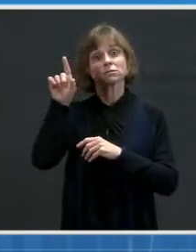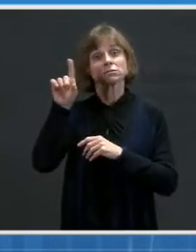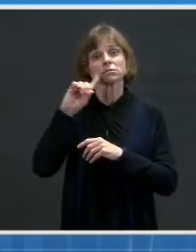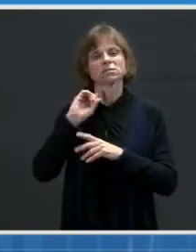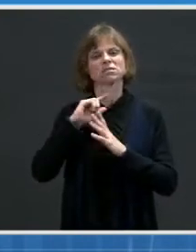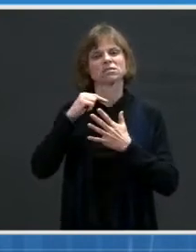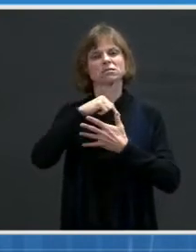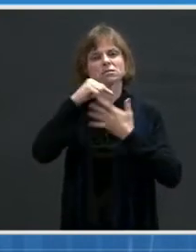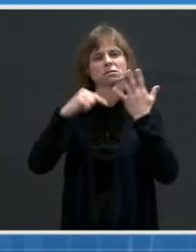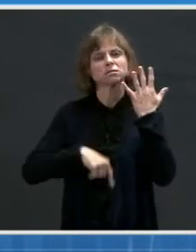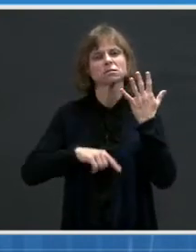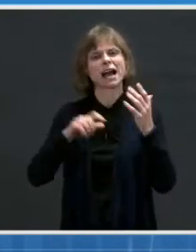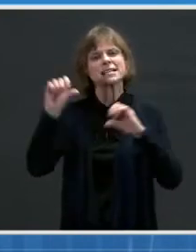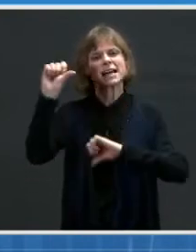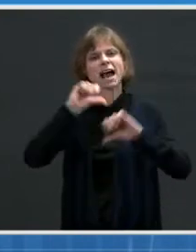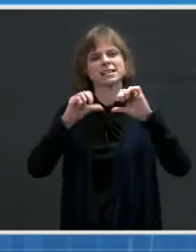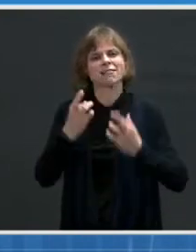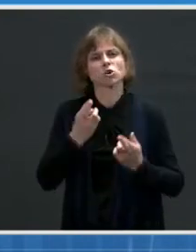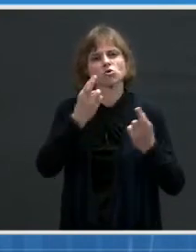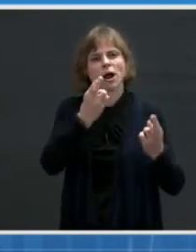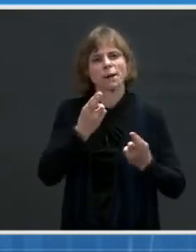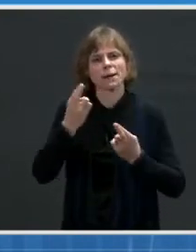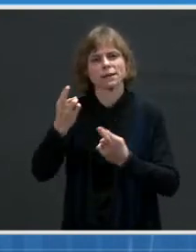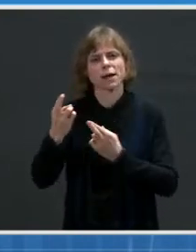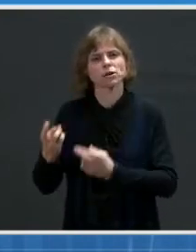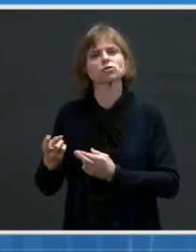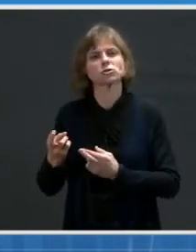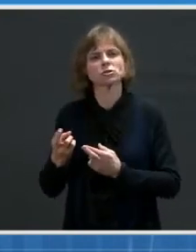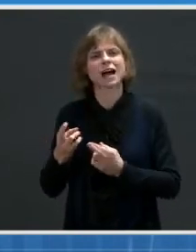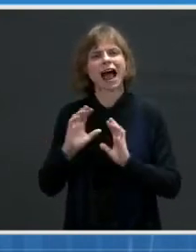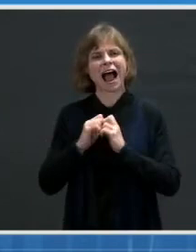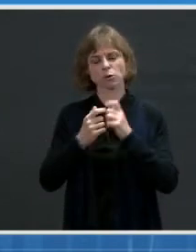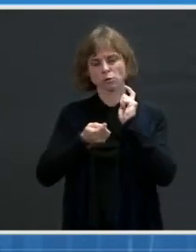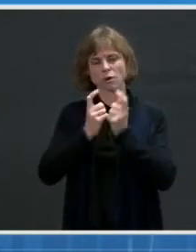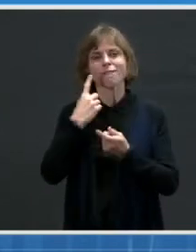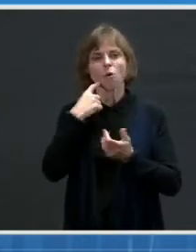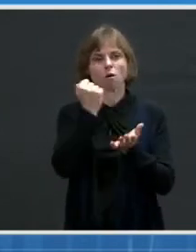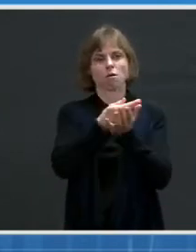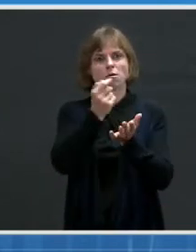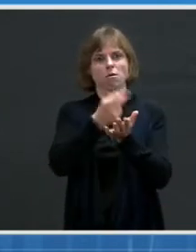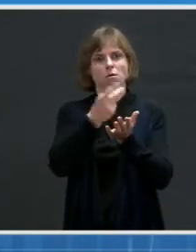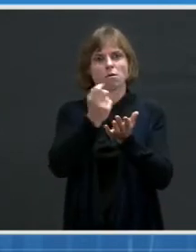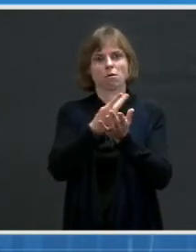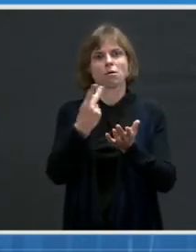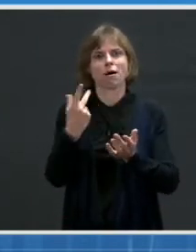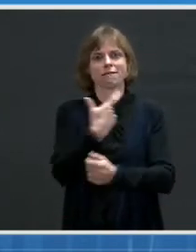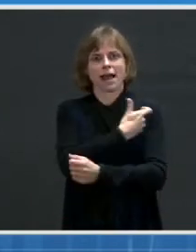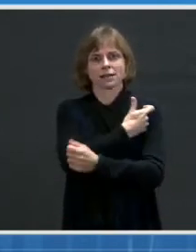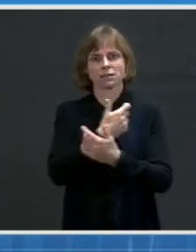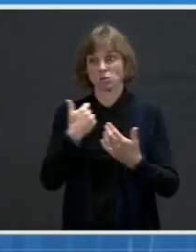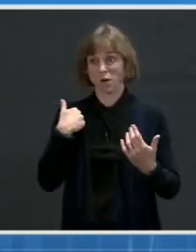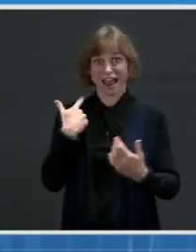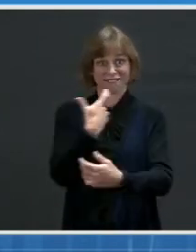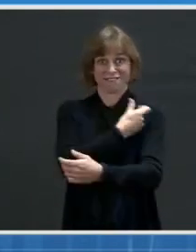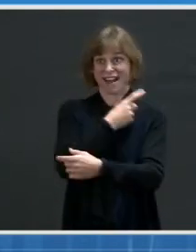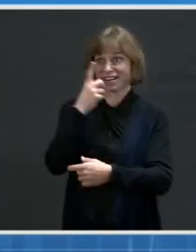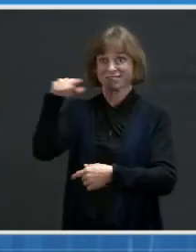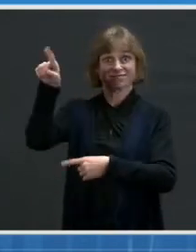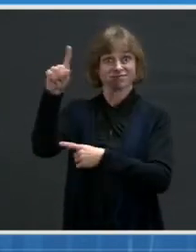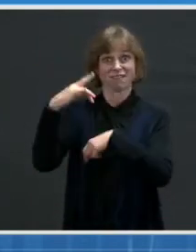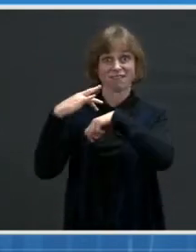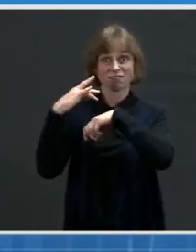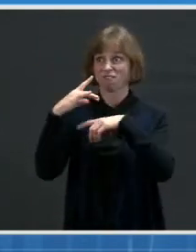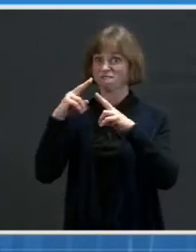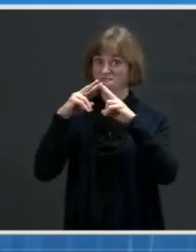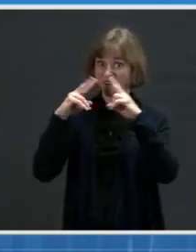the modification to authorized vaccines. In other words, we have vaccines that are out there that are highly